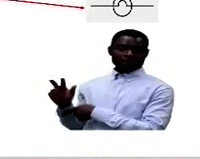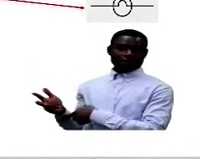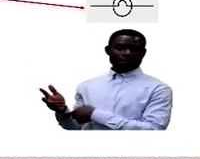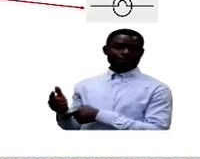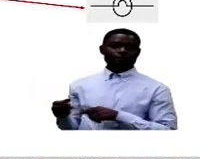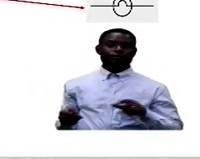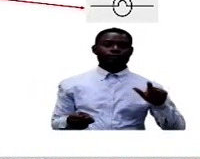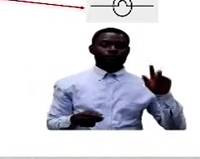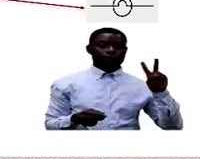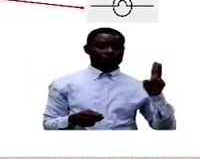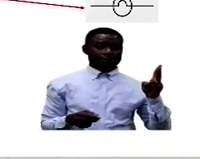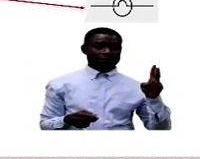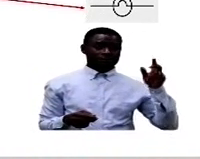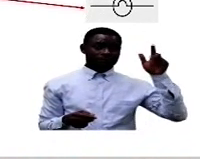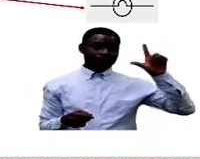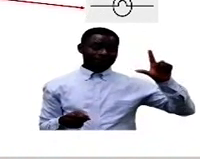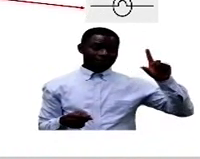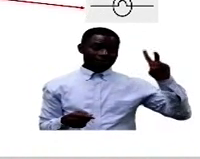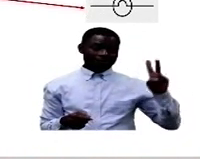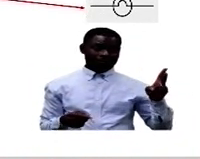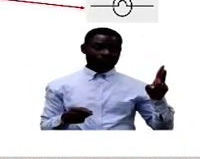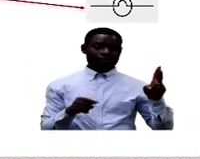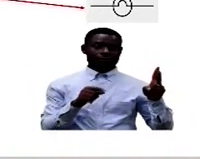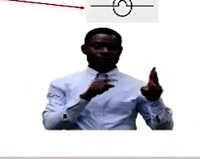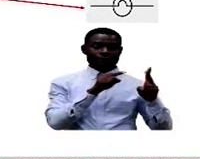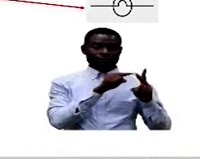If you have some corrections, make sure you do your correction.